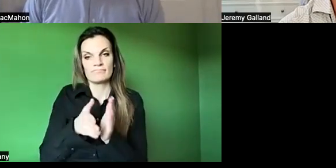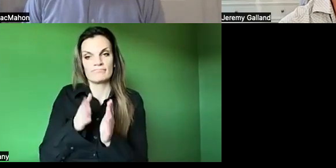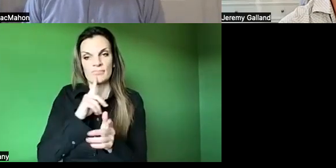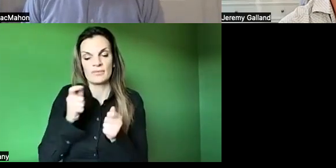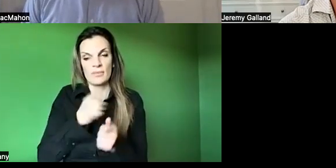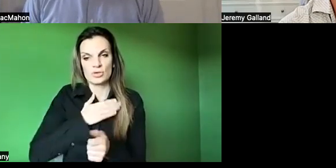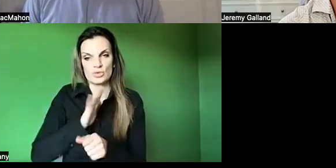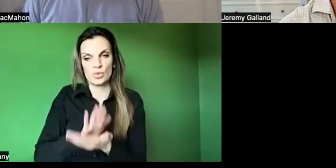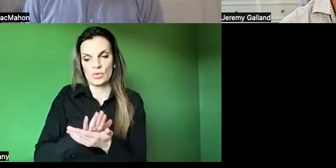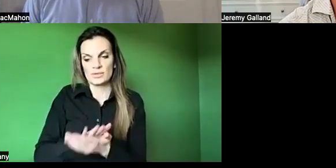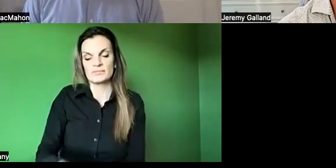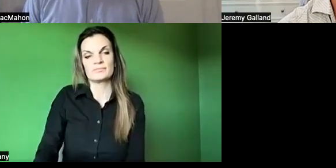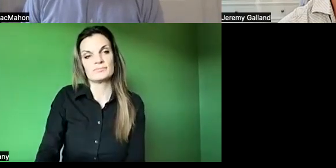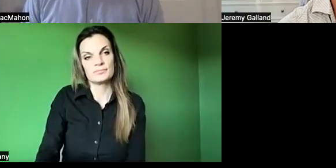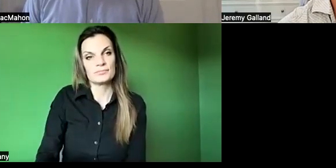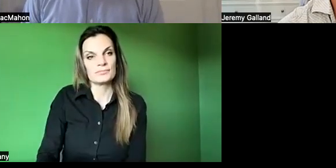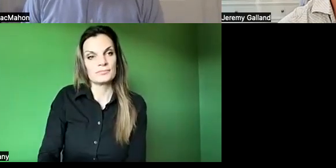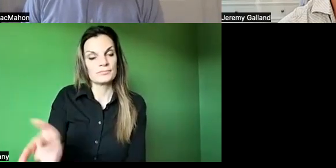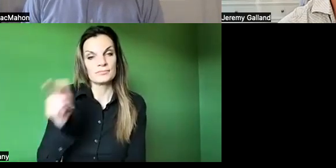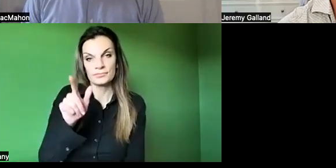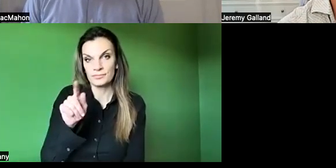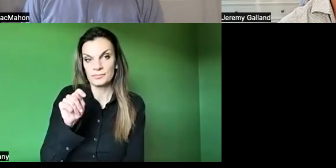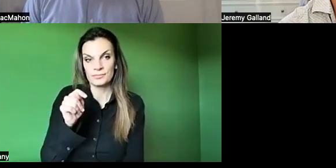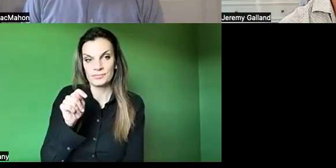Thank you very much. Theresa McCaffrey?